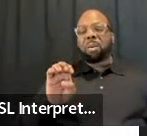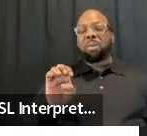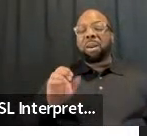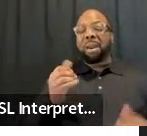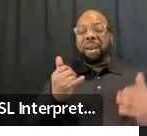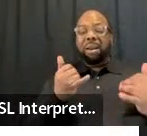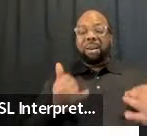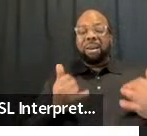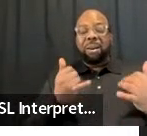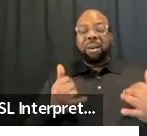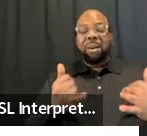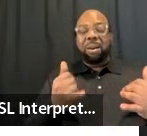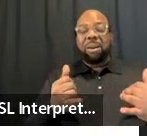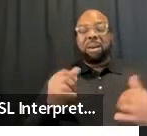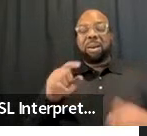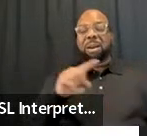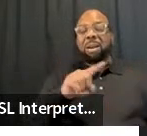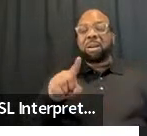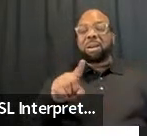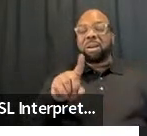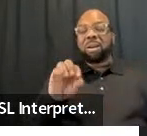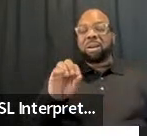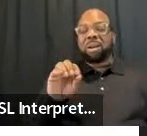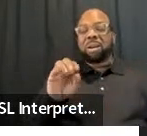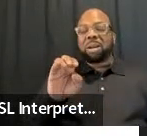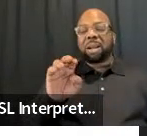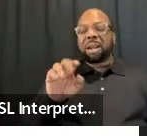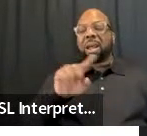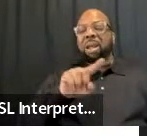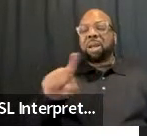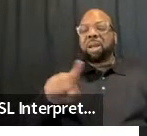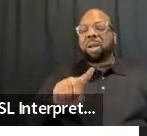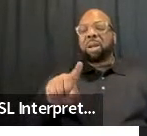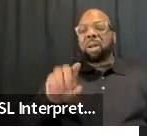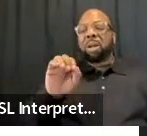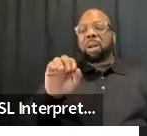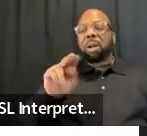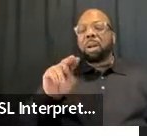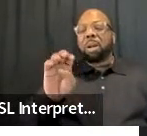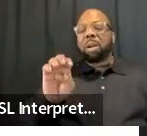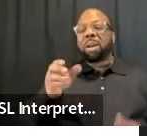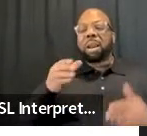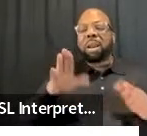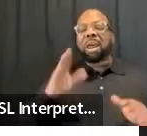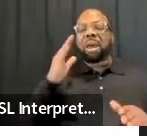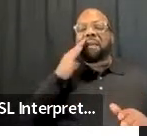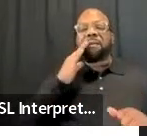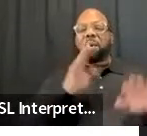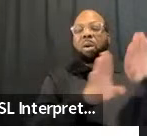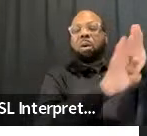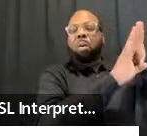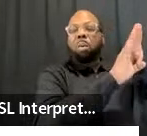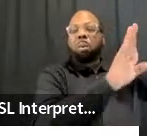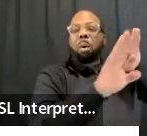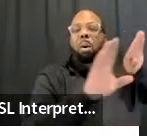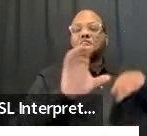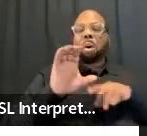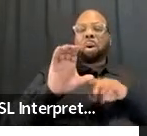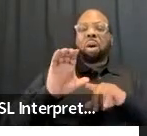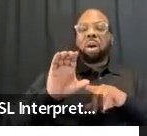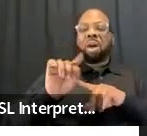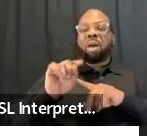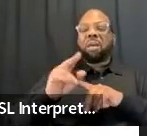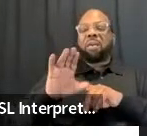Currently, zoning allows a wall thickness floor area exemption. Some people refer to this as the zone